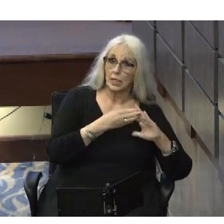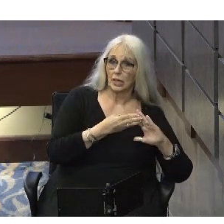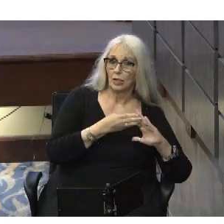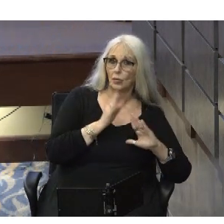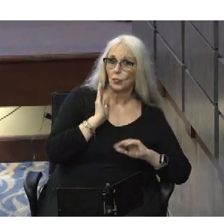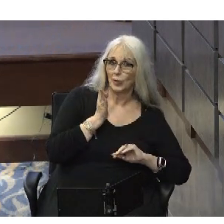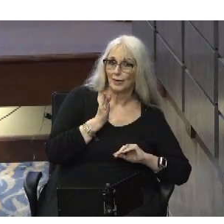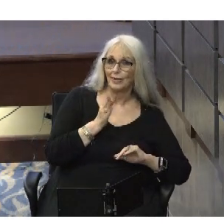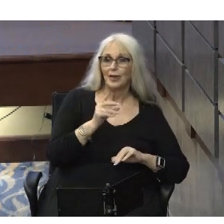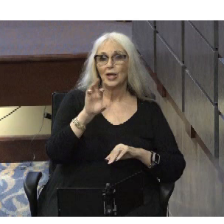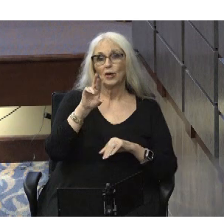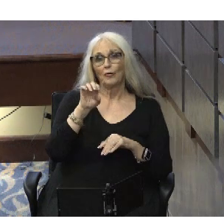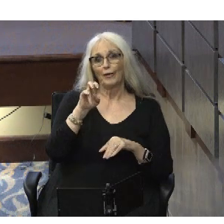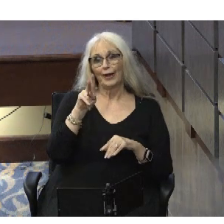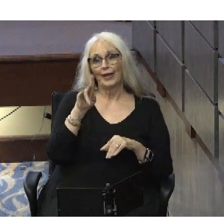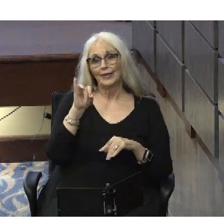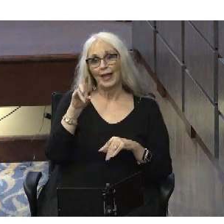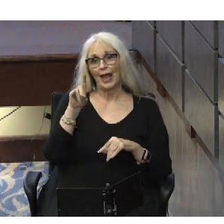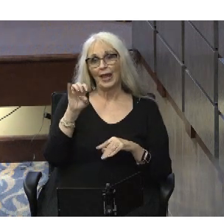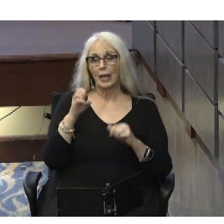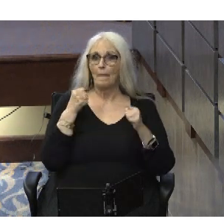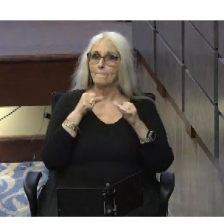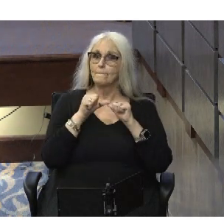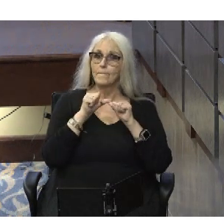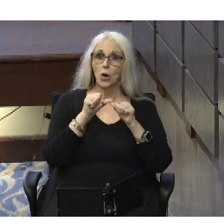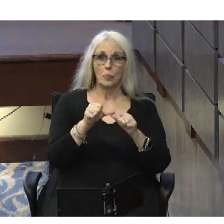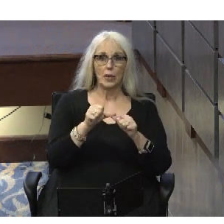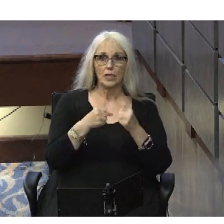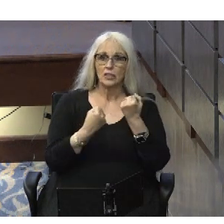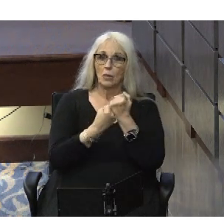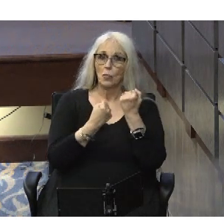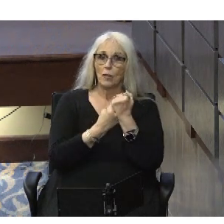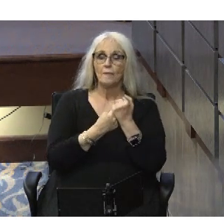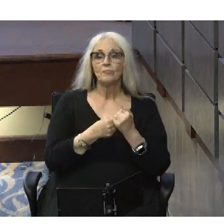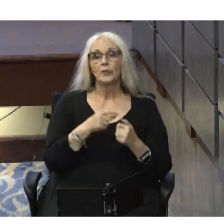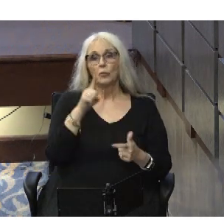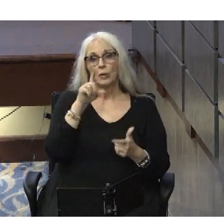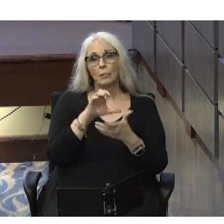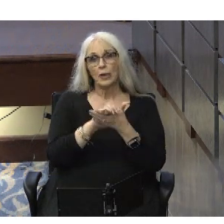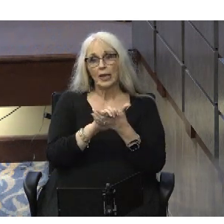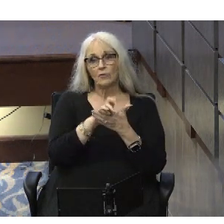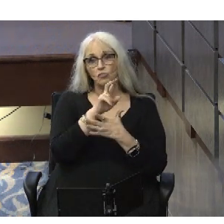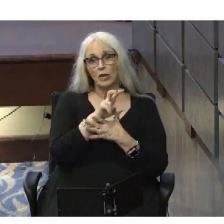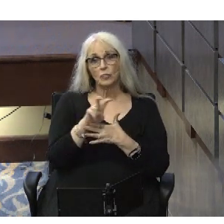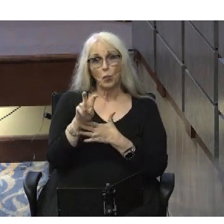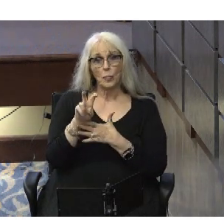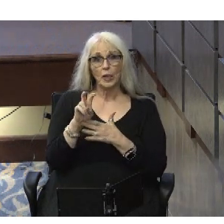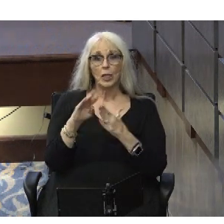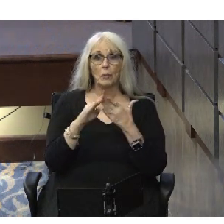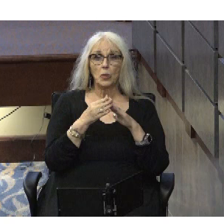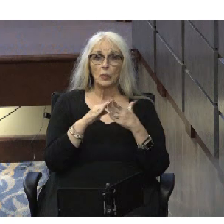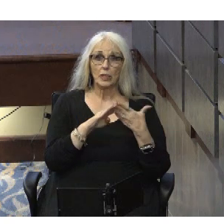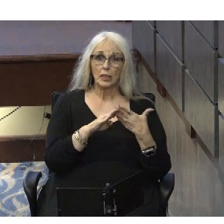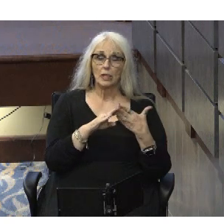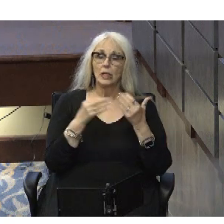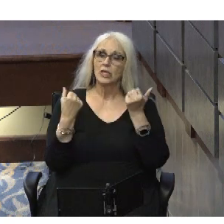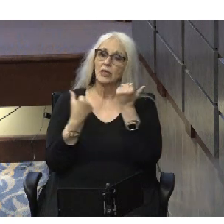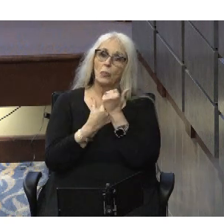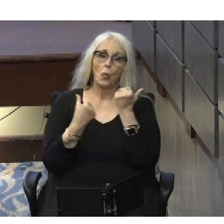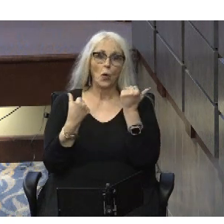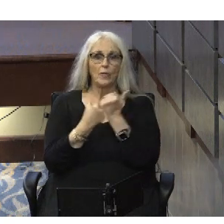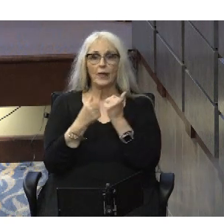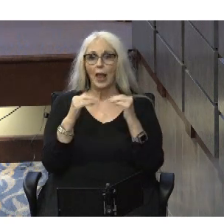Creekside is permanent and it's supportive. We believe that this transformative community, combining permanent supportive housing